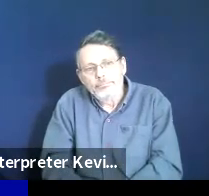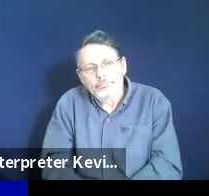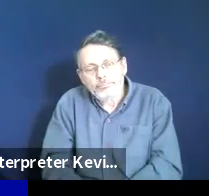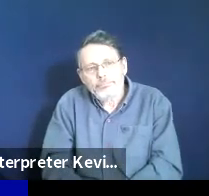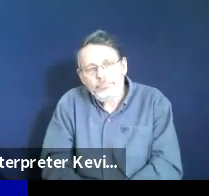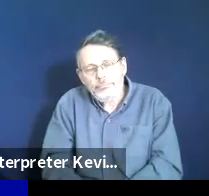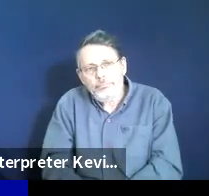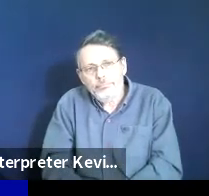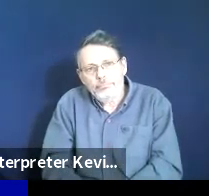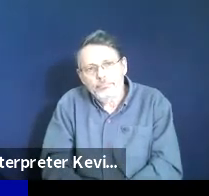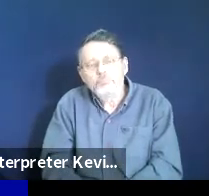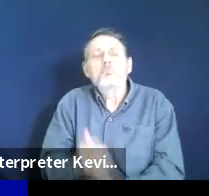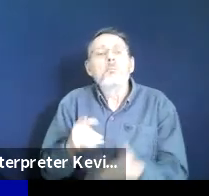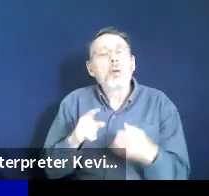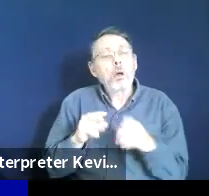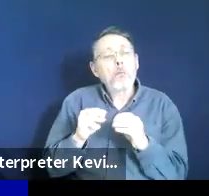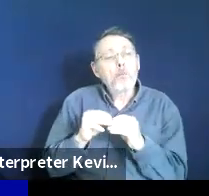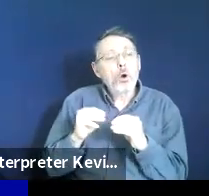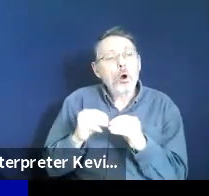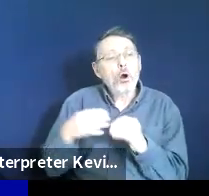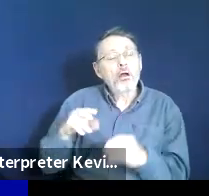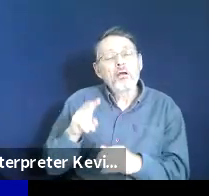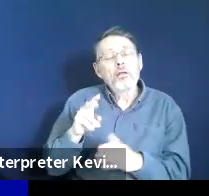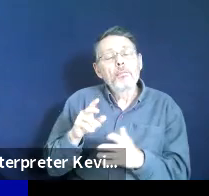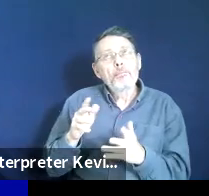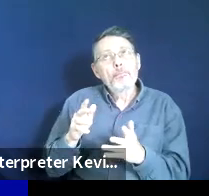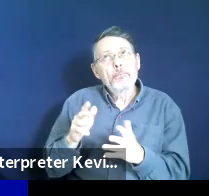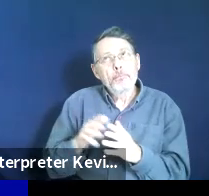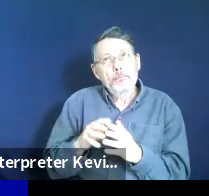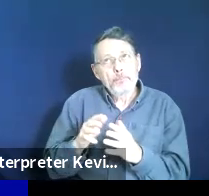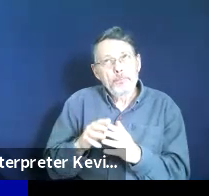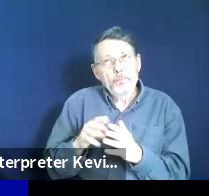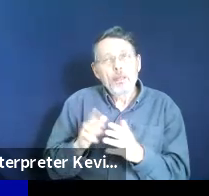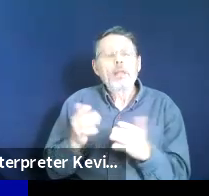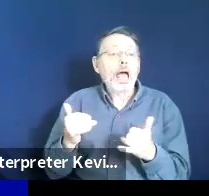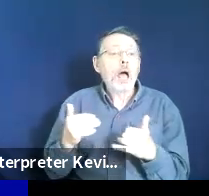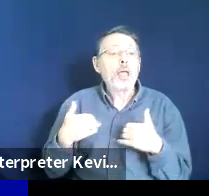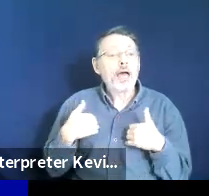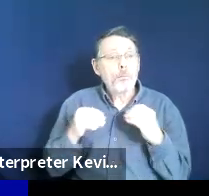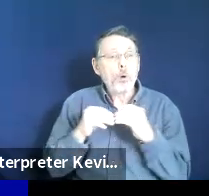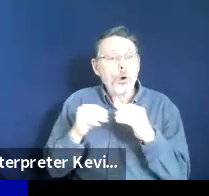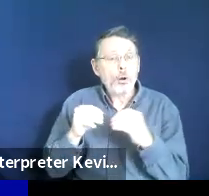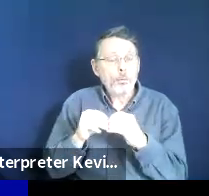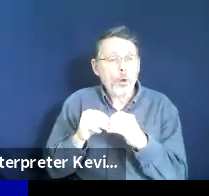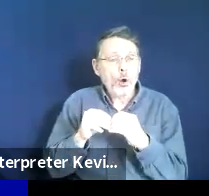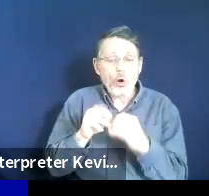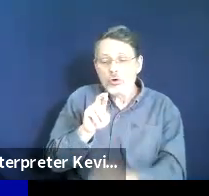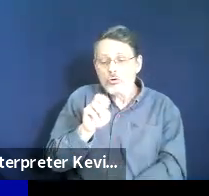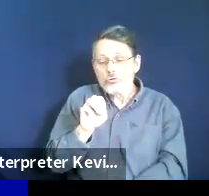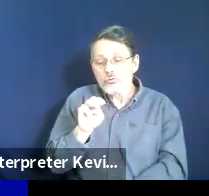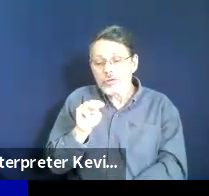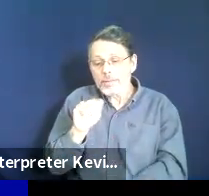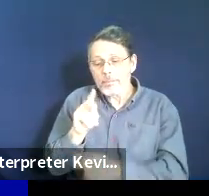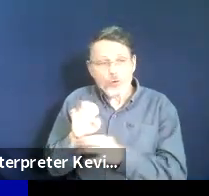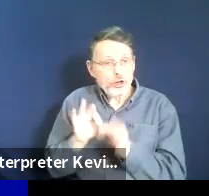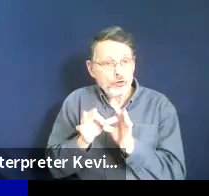as more voluntary resolution, remote interpreting agencies pop up, it's